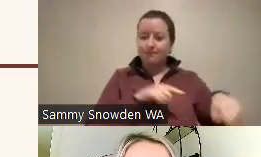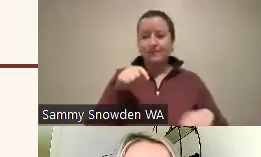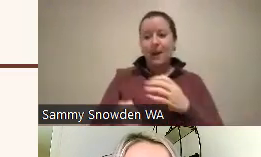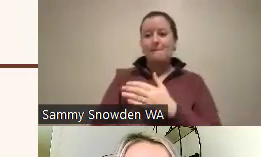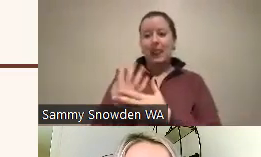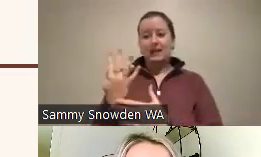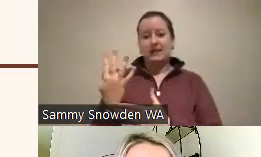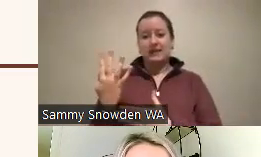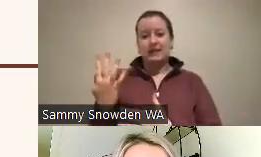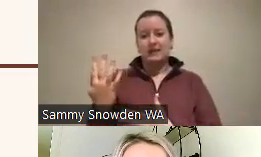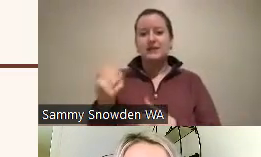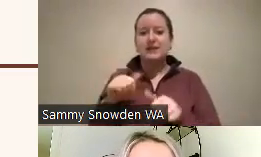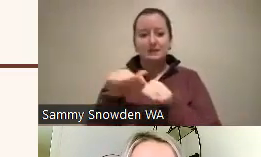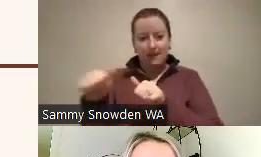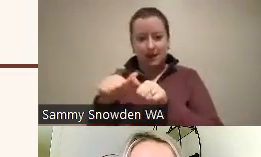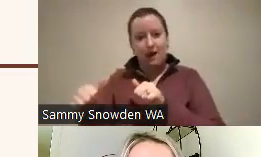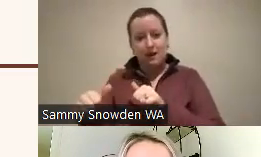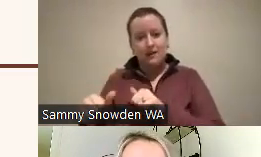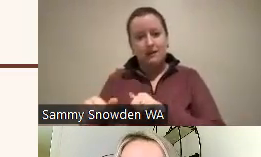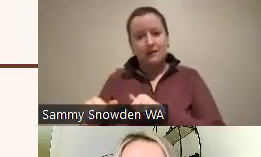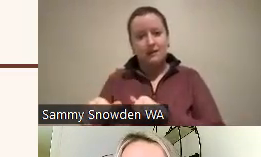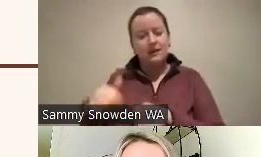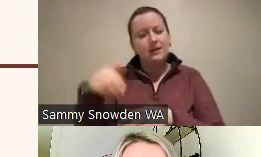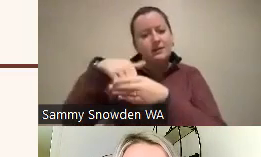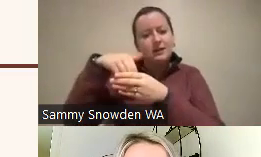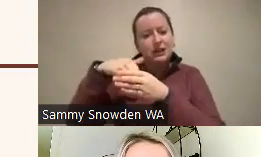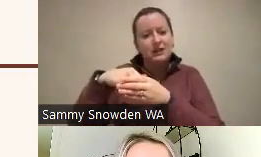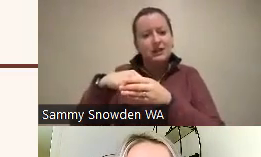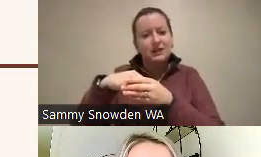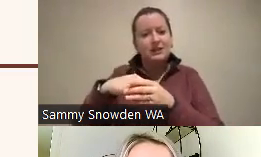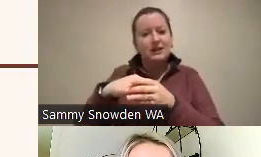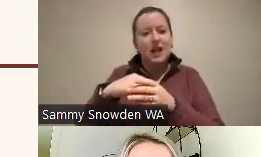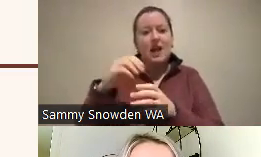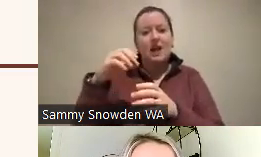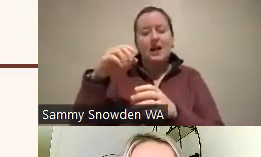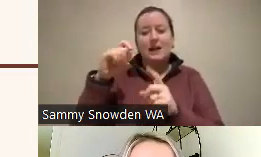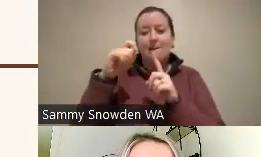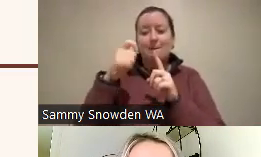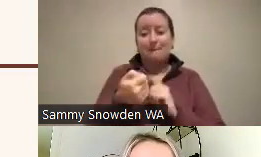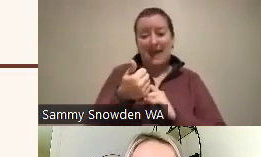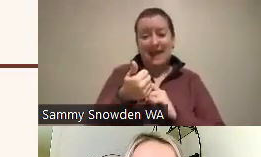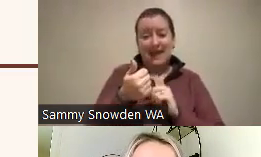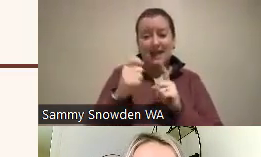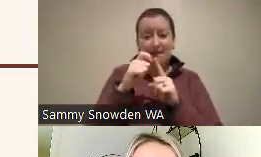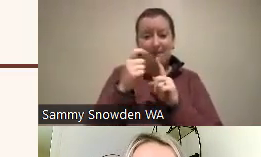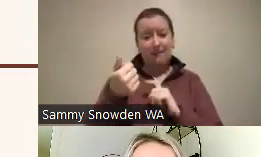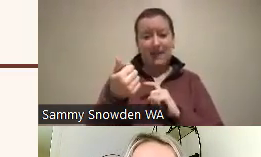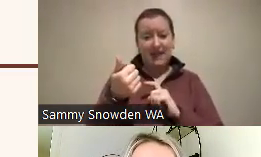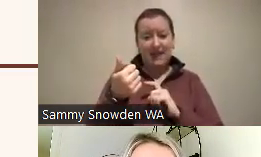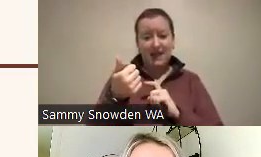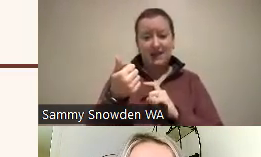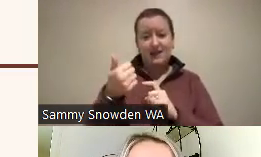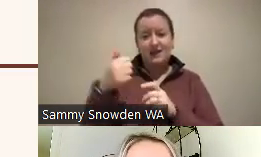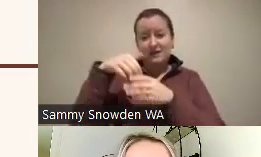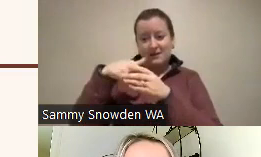It's a blend of pea, chickpea, potato, and rice protein. It's sugar-free, but just sweetened with the